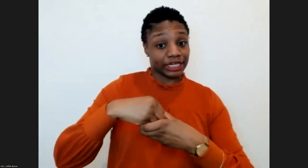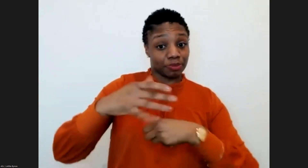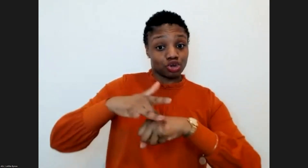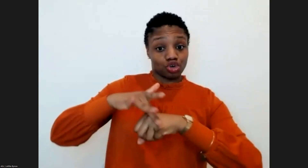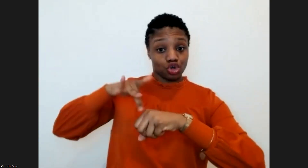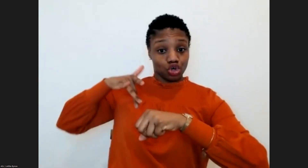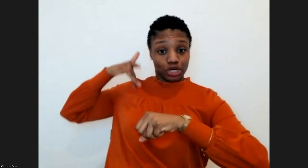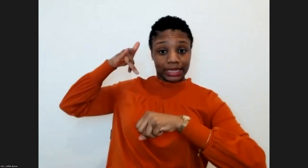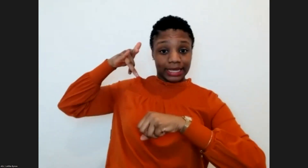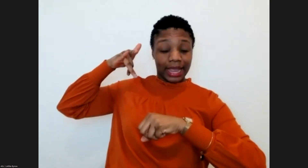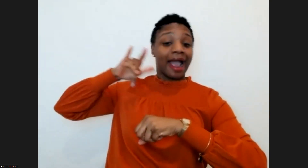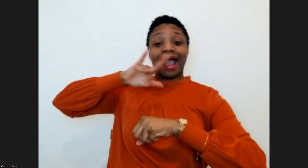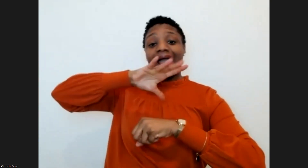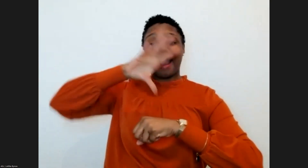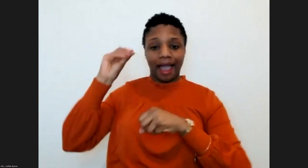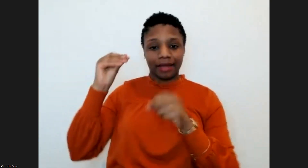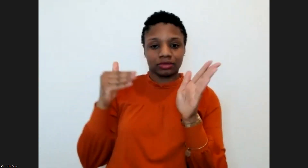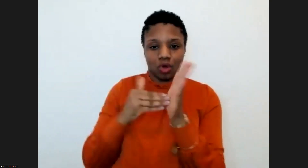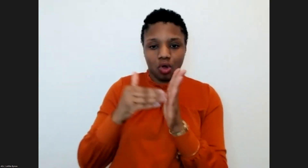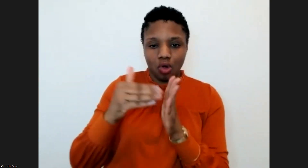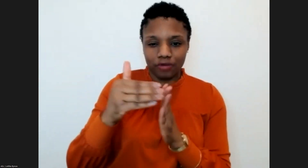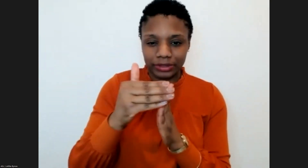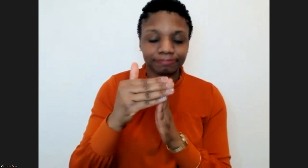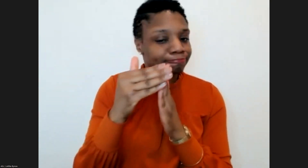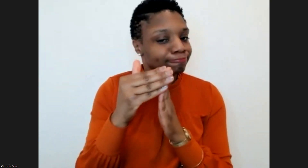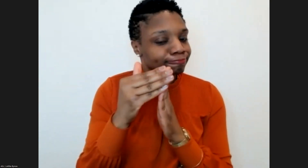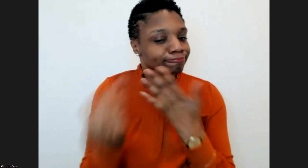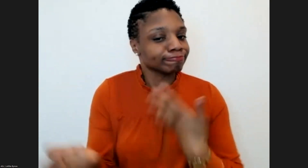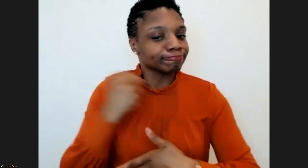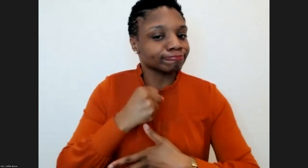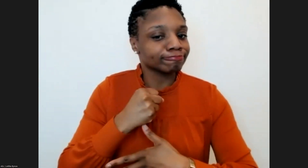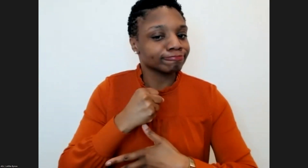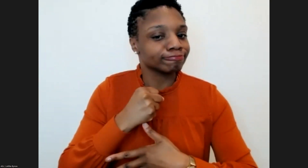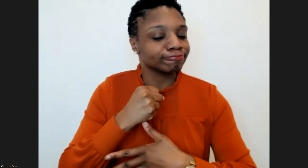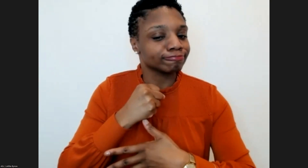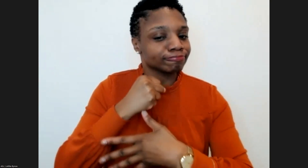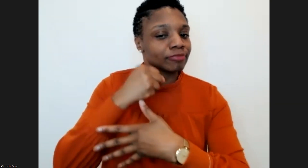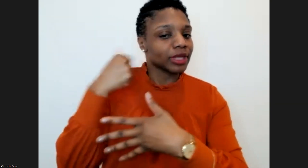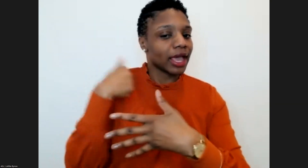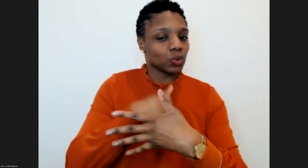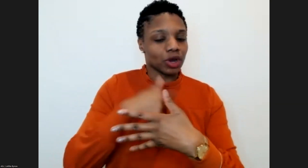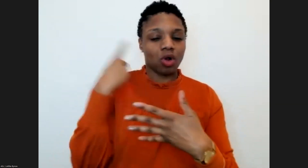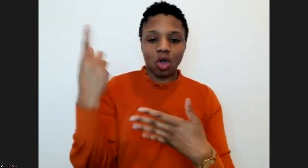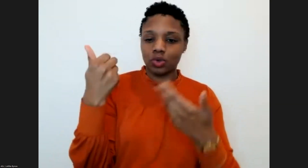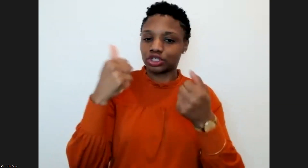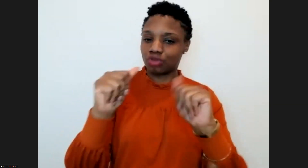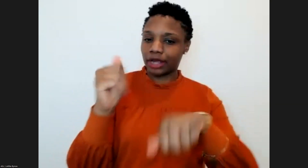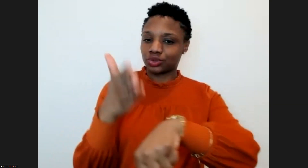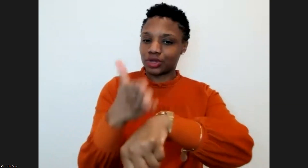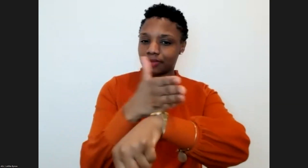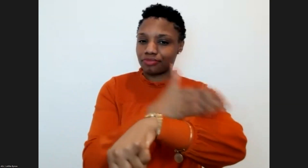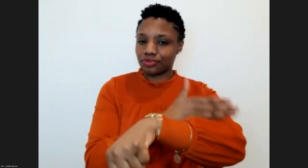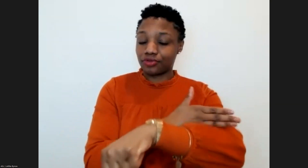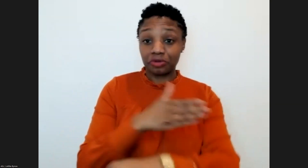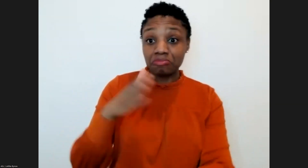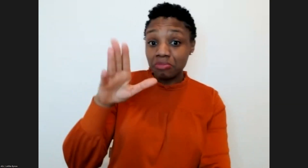keep, we keep trying to sort of work on and improve, in our work every day. Undersecretary Judge, I